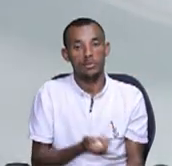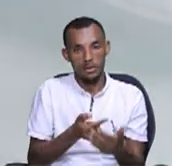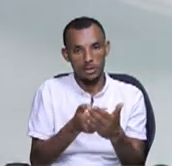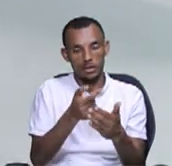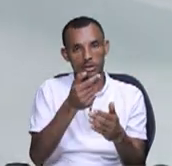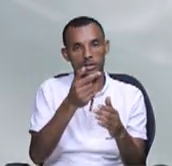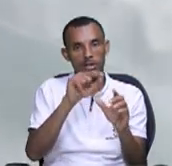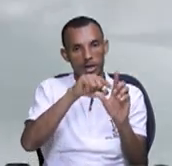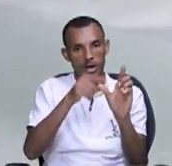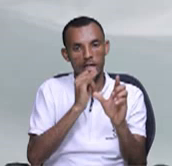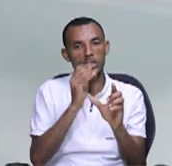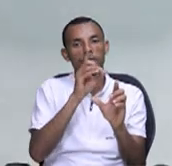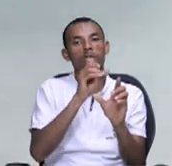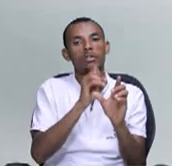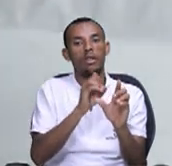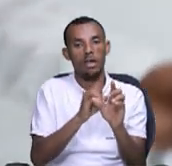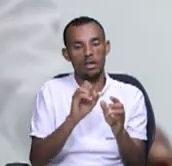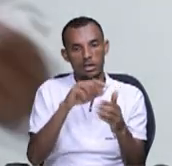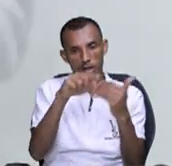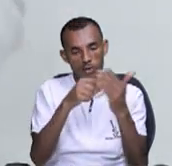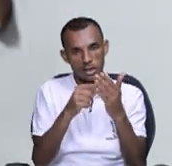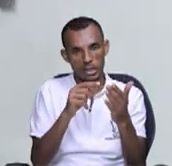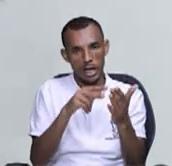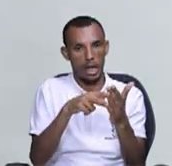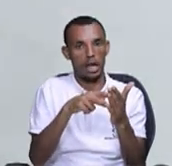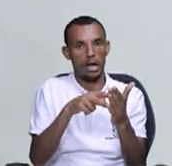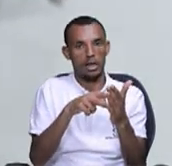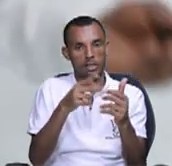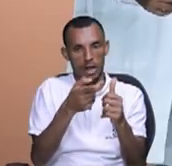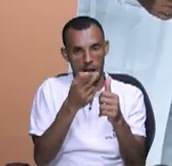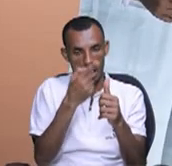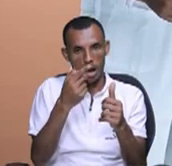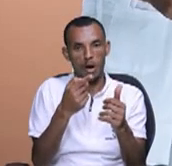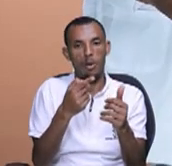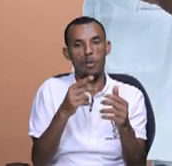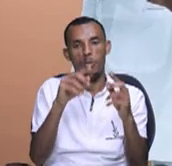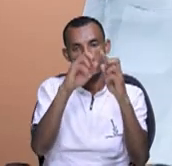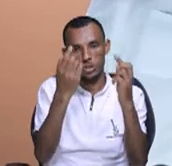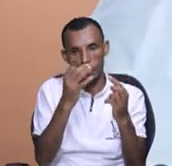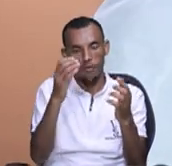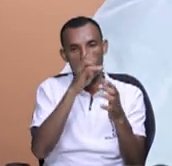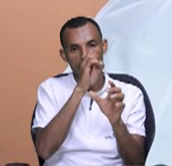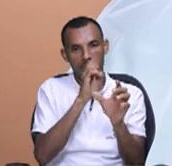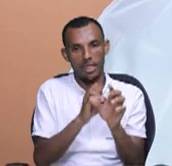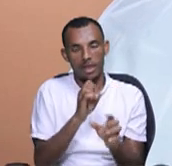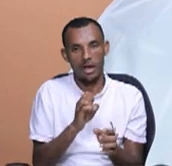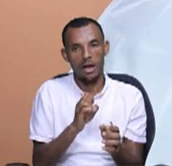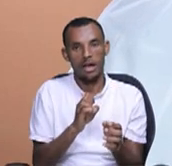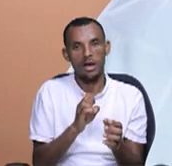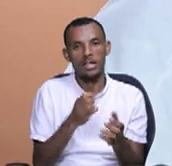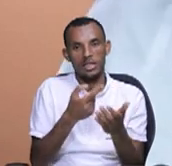This angle is theta. Therefore, what is the initial position of theta? Here